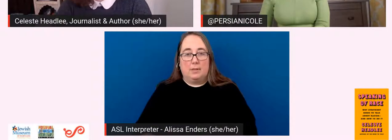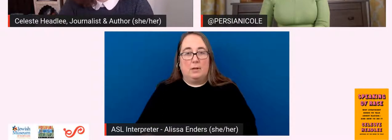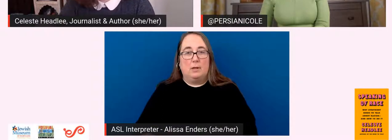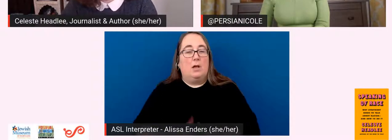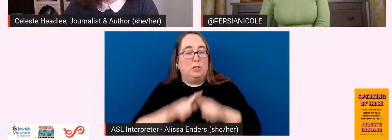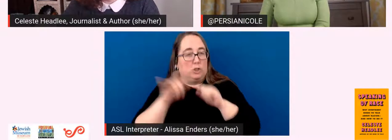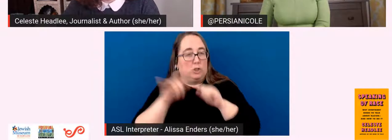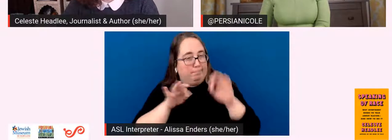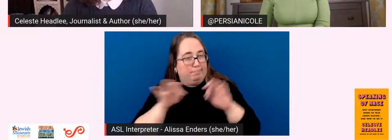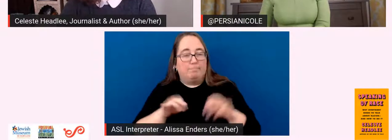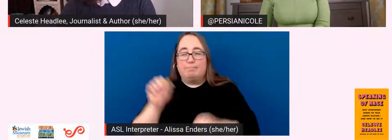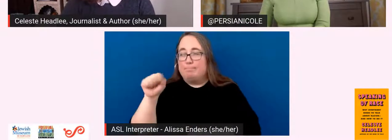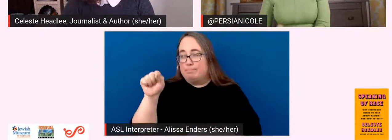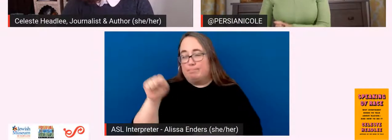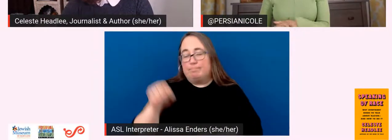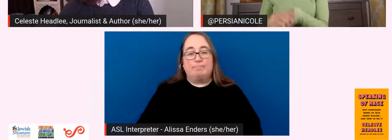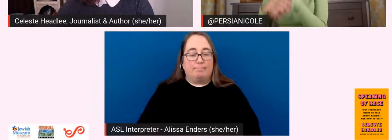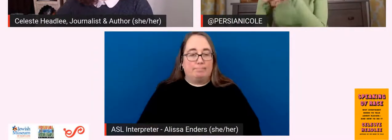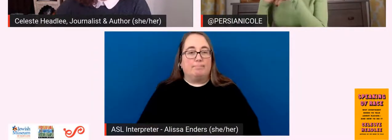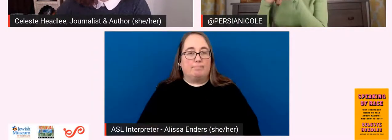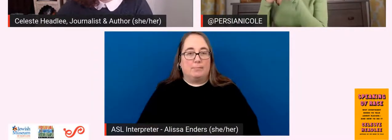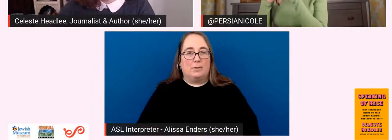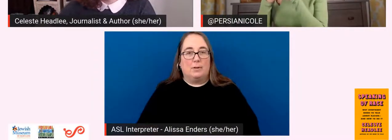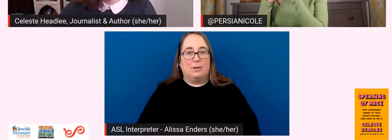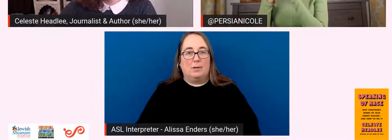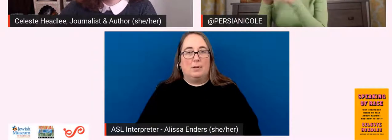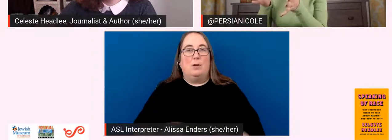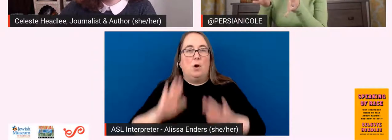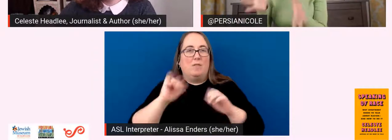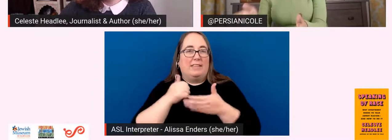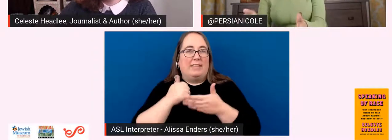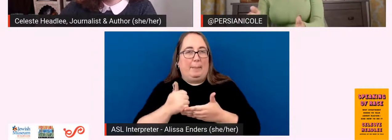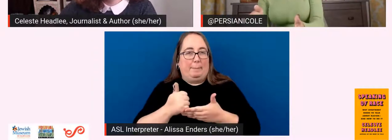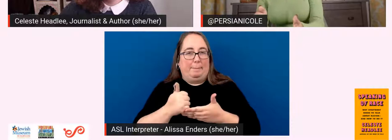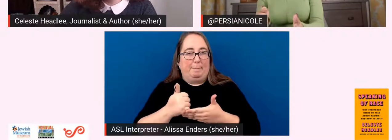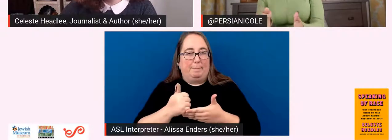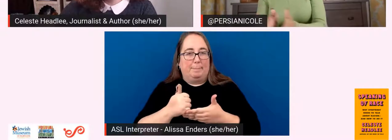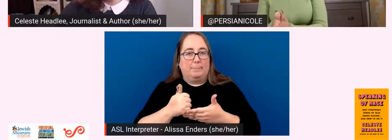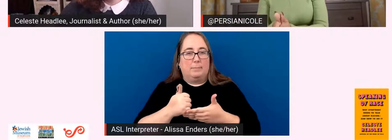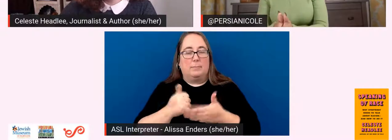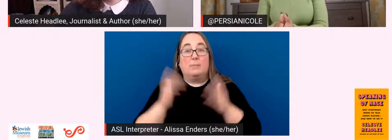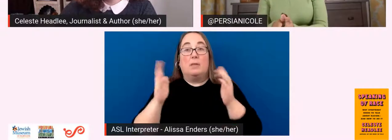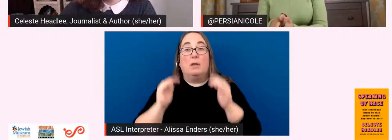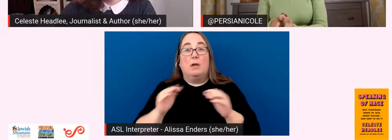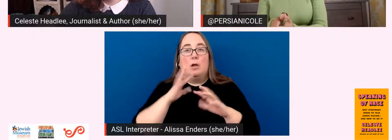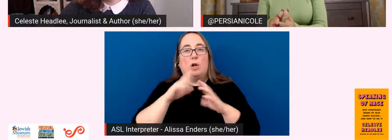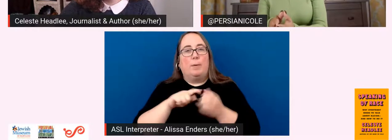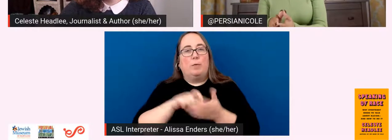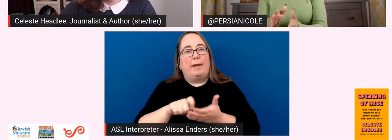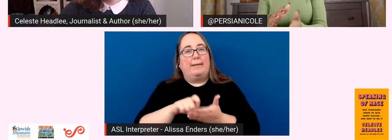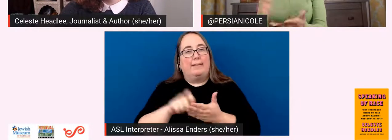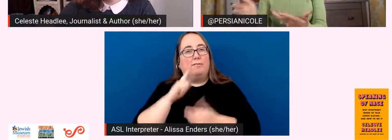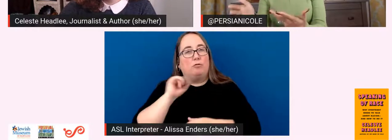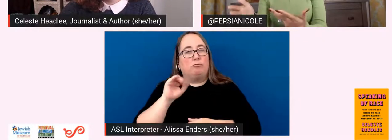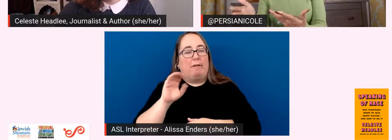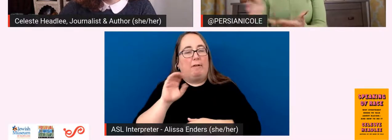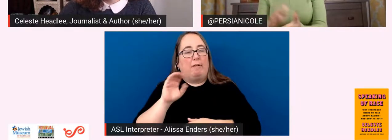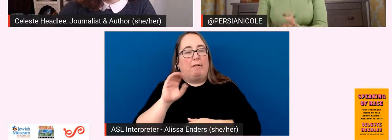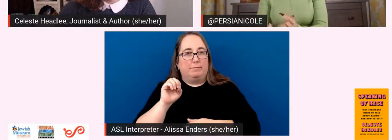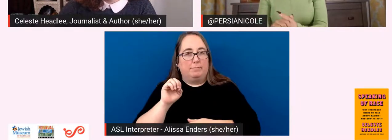less. Go. Yeah. Yeah. Hopefully that helps right there. Let's talk about when writing, speaking of race, what was the most difficult, if